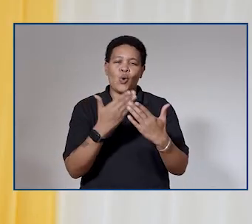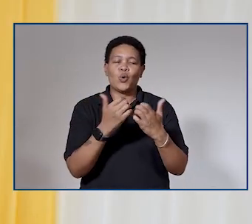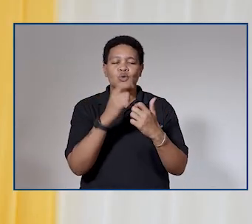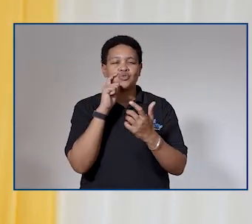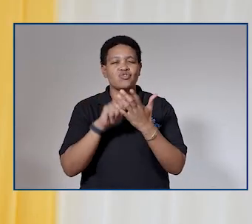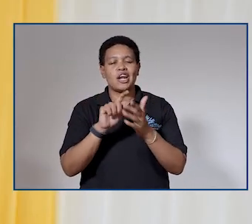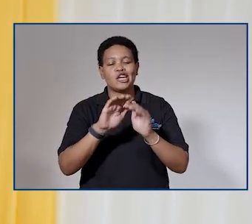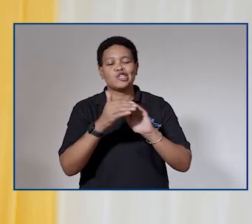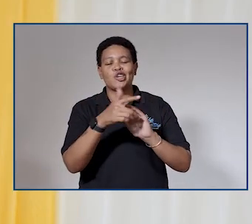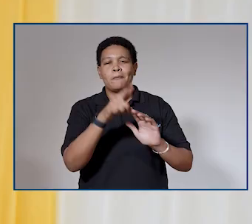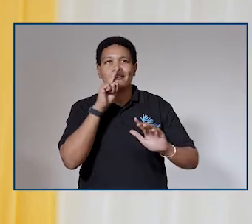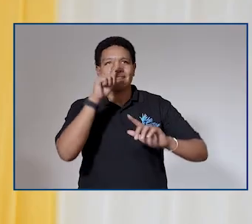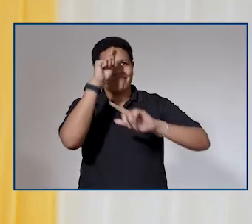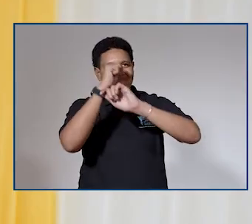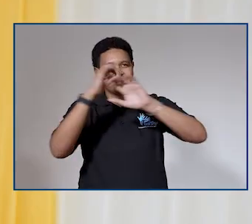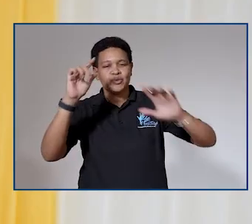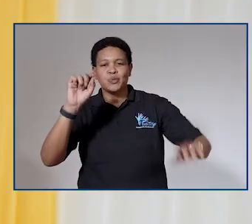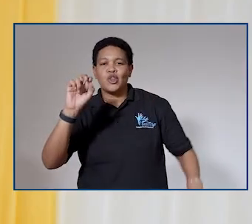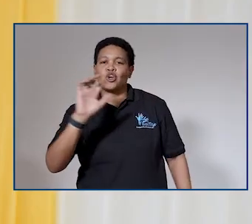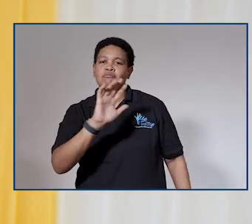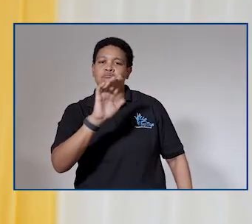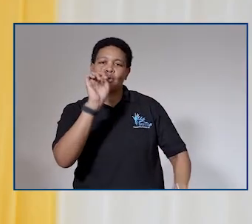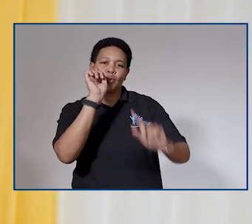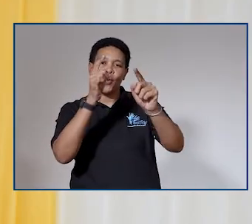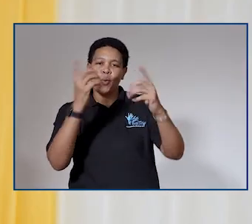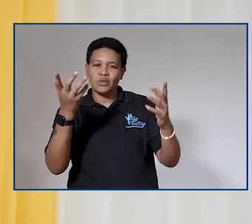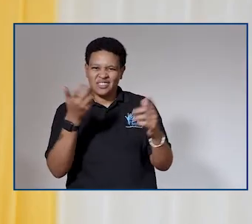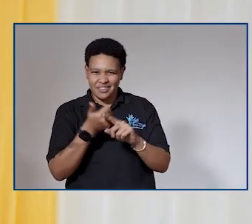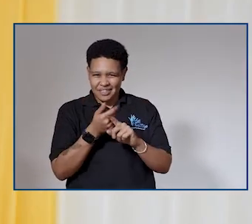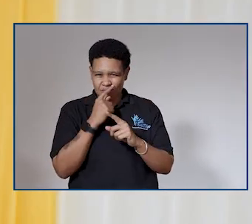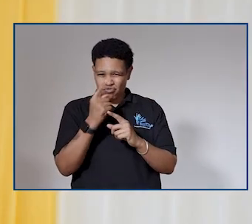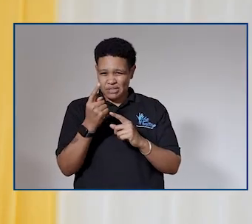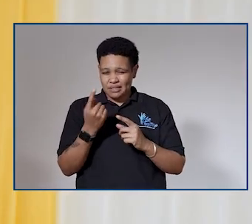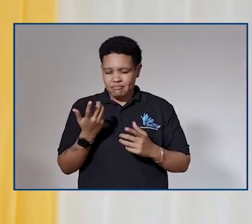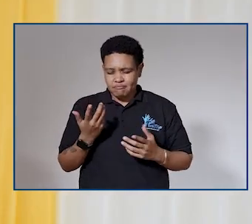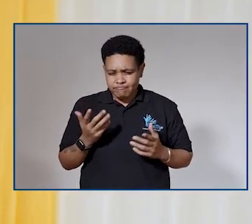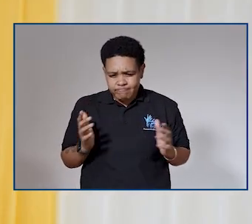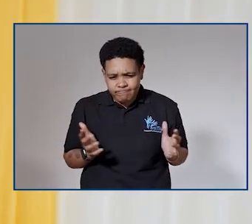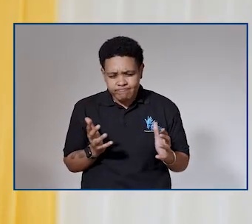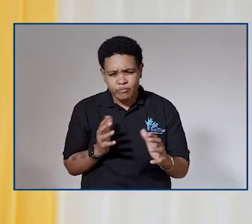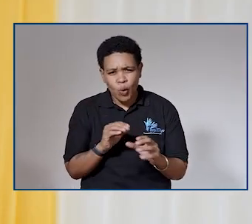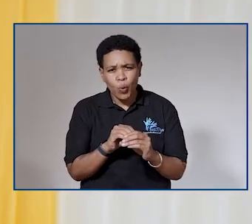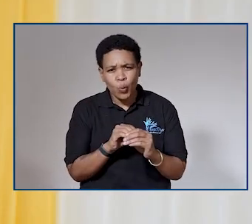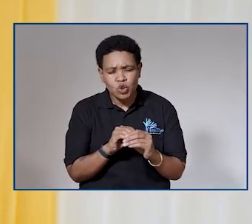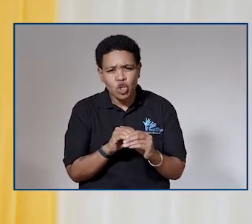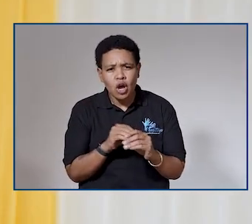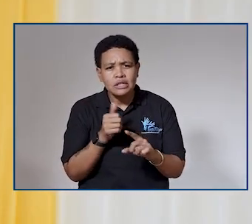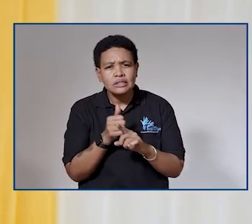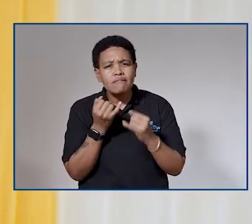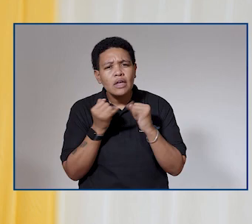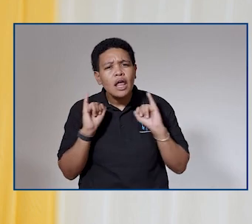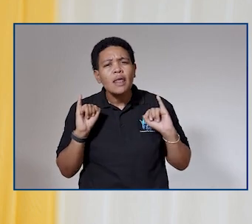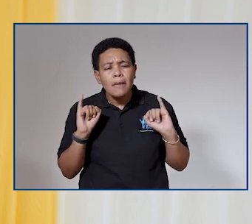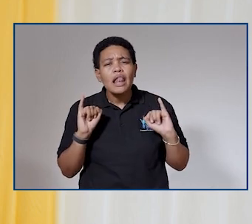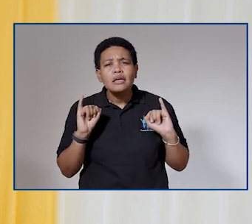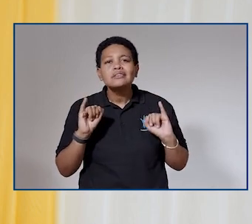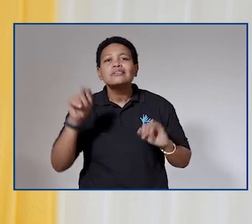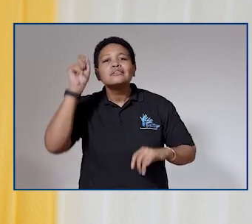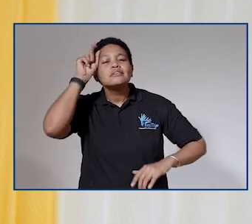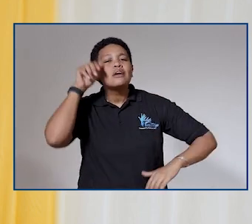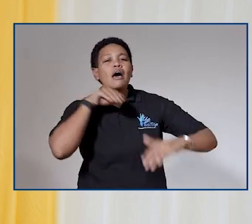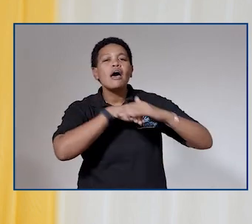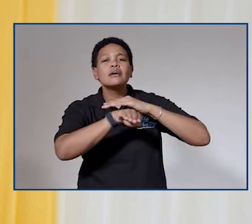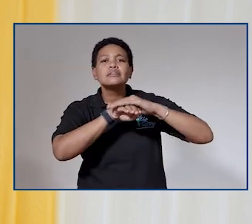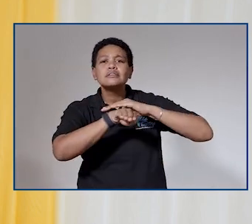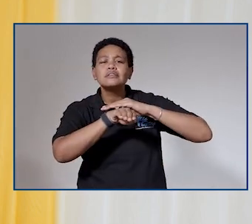Jamaica's Vision 2030 goals that of fostering inclusion, independence, access, and